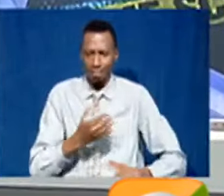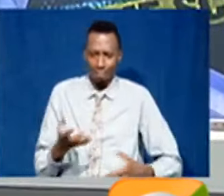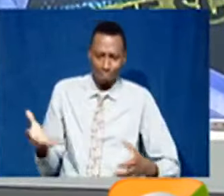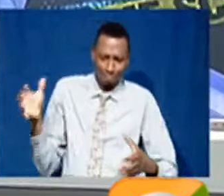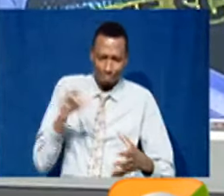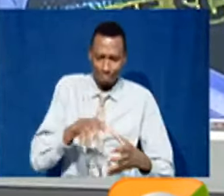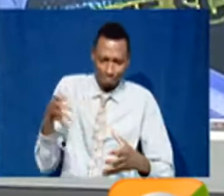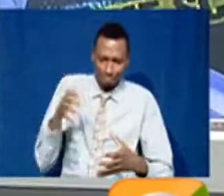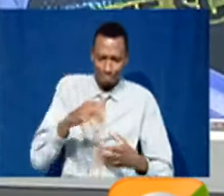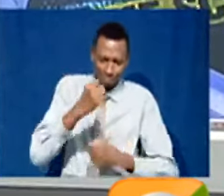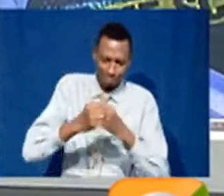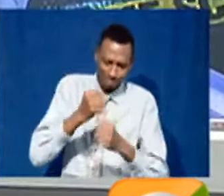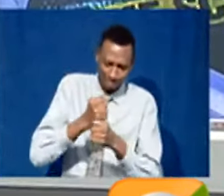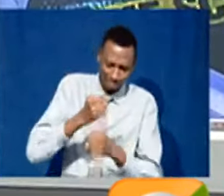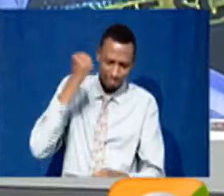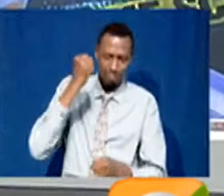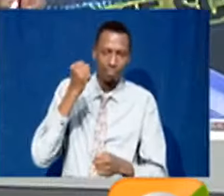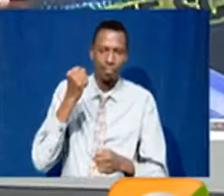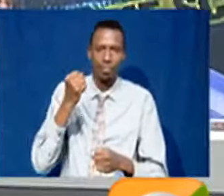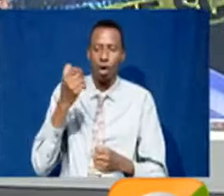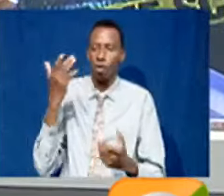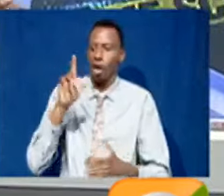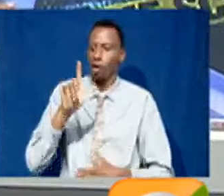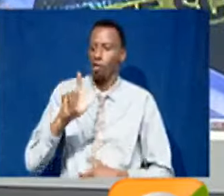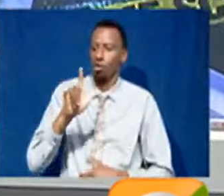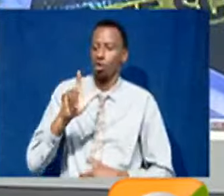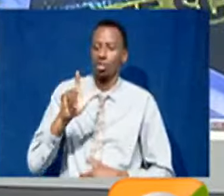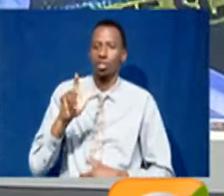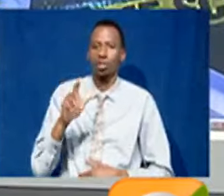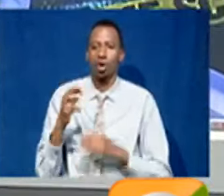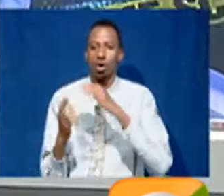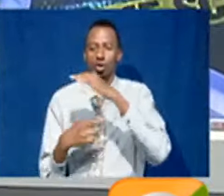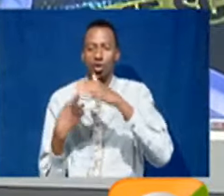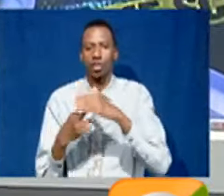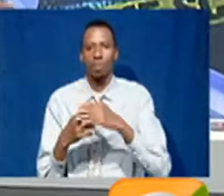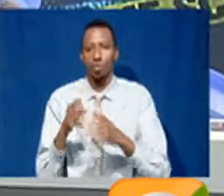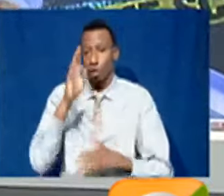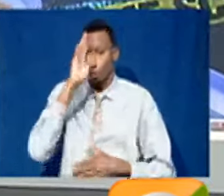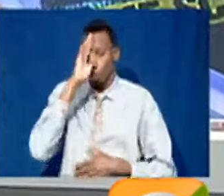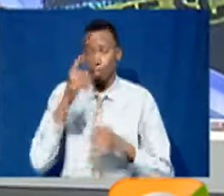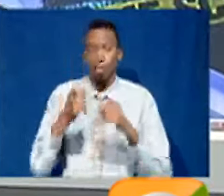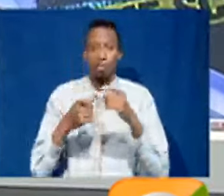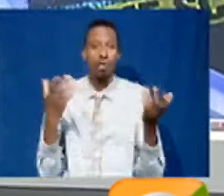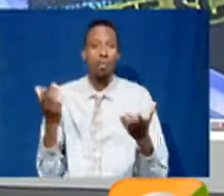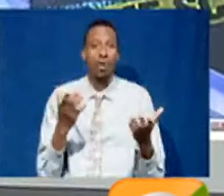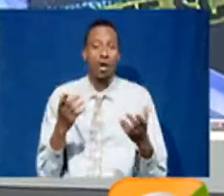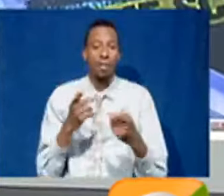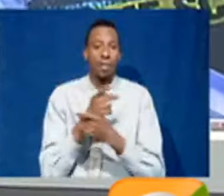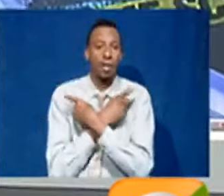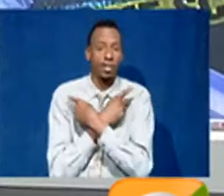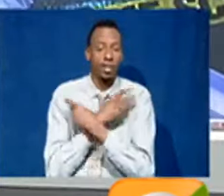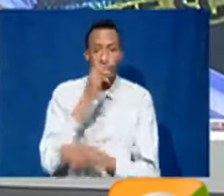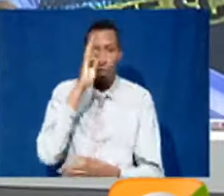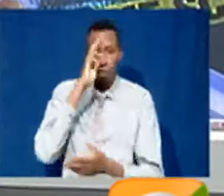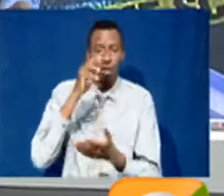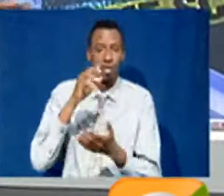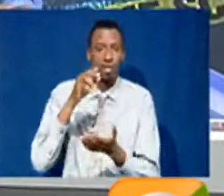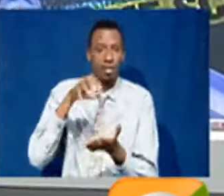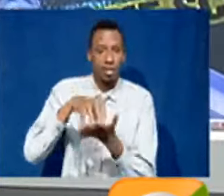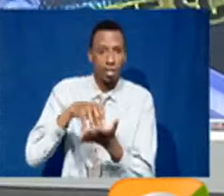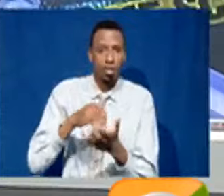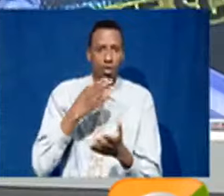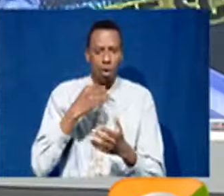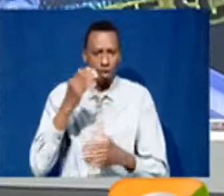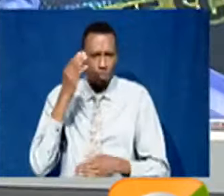in Roysambu. All detectives from the Kasarani police station are working to unmask the identity of the